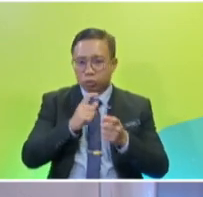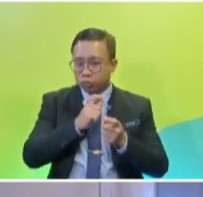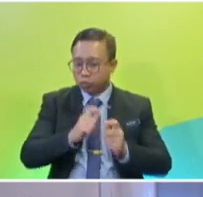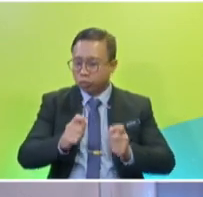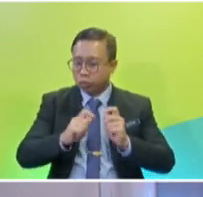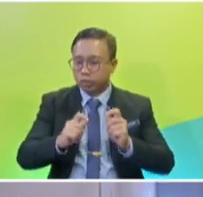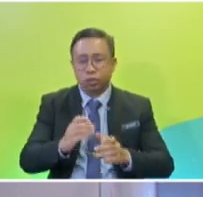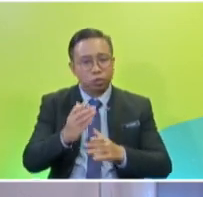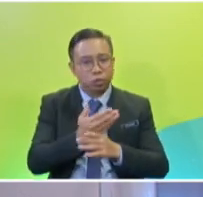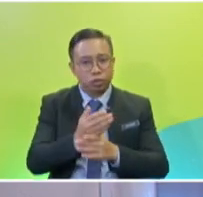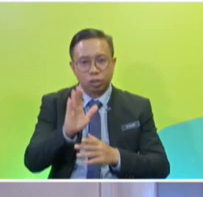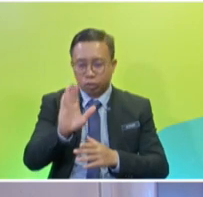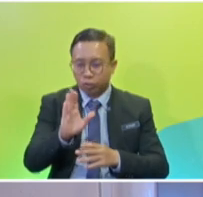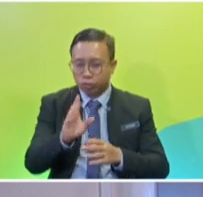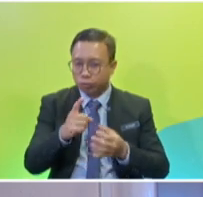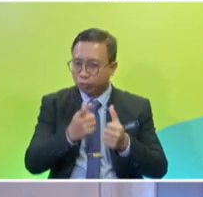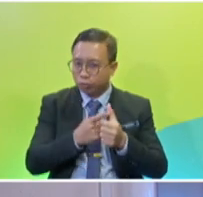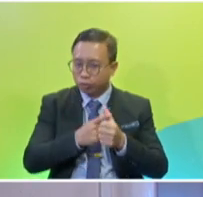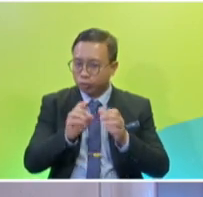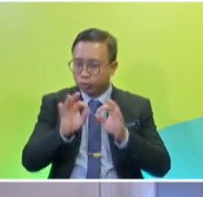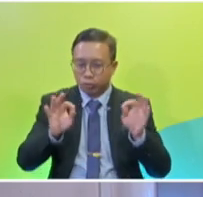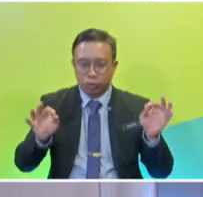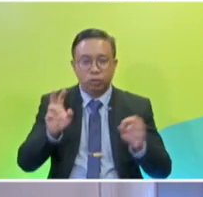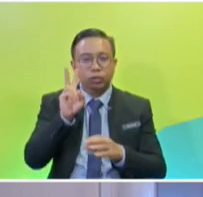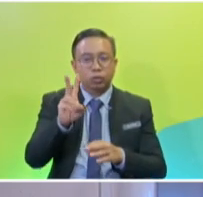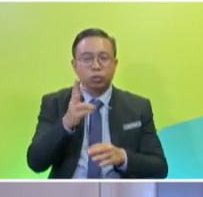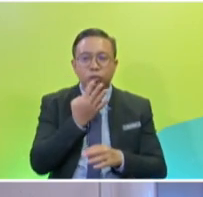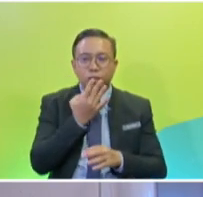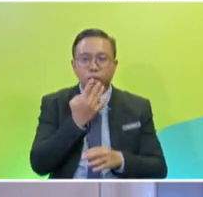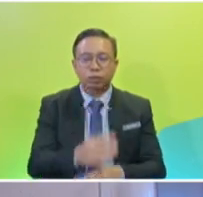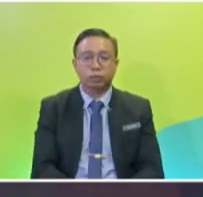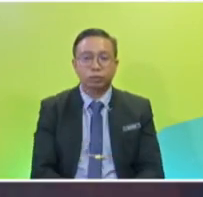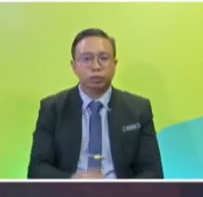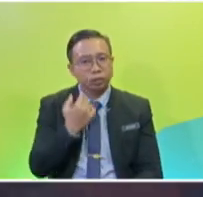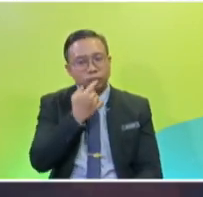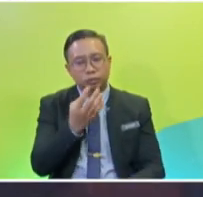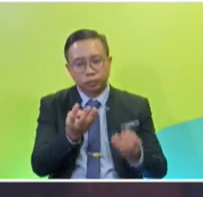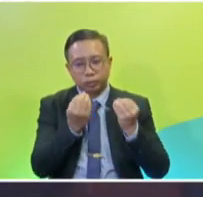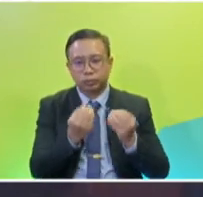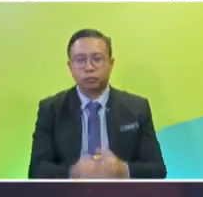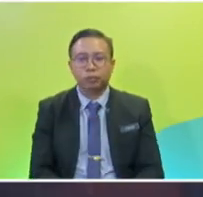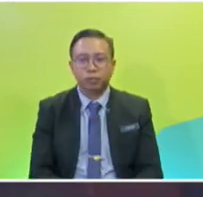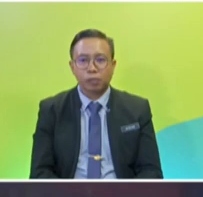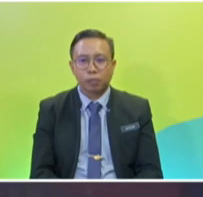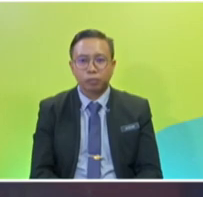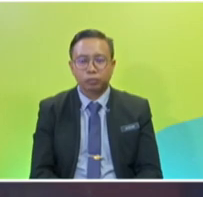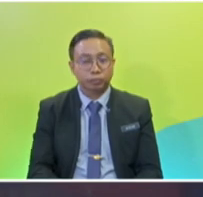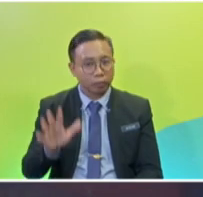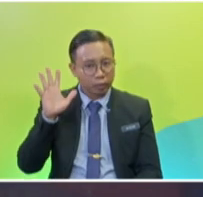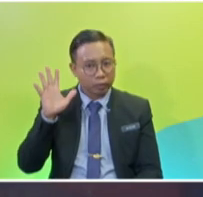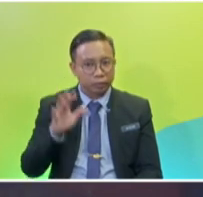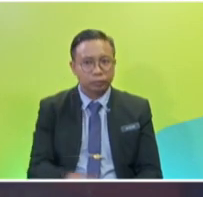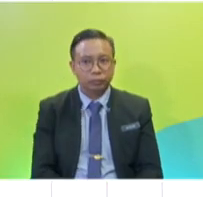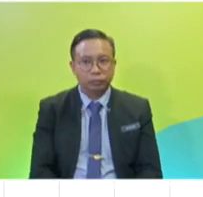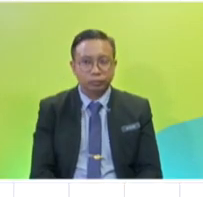me your first sentence with your two colors? Anyone in the anyone house? Who would like to volunteer, raise your hand. Can